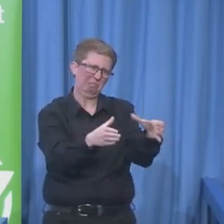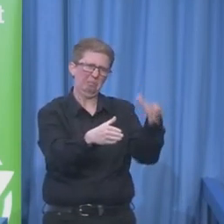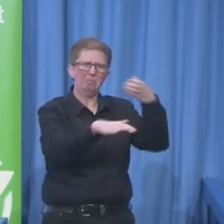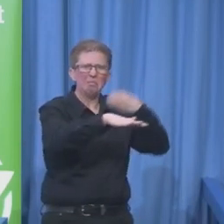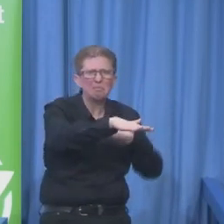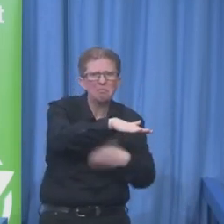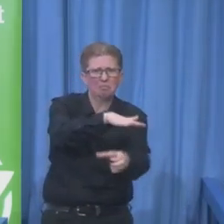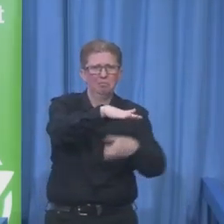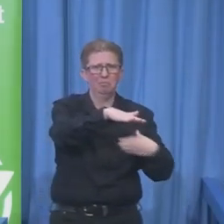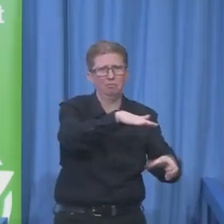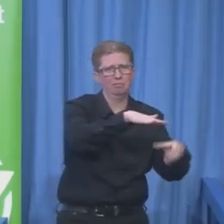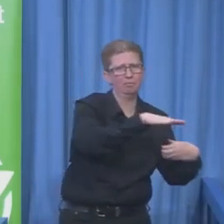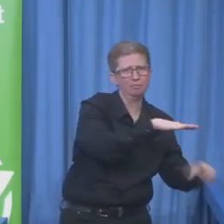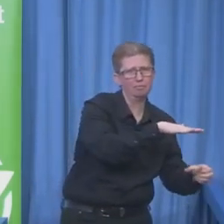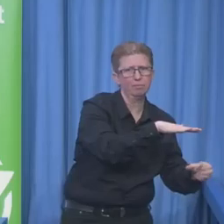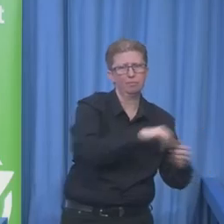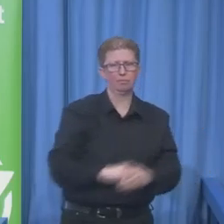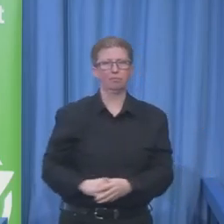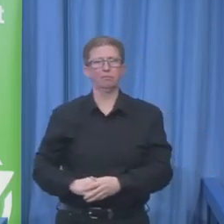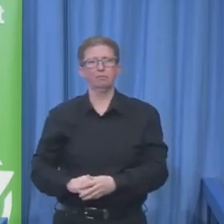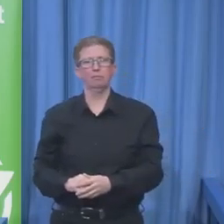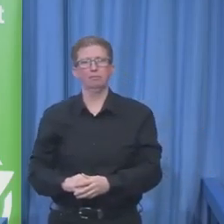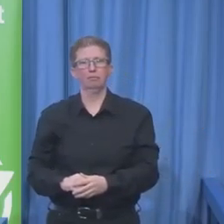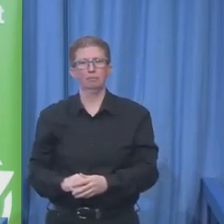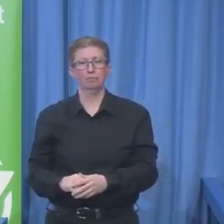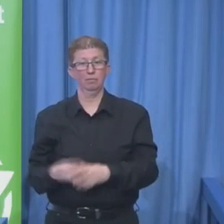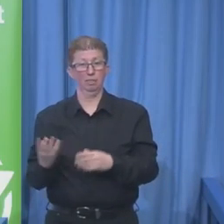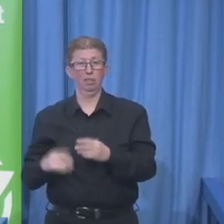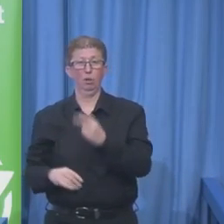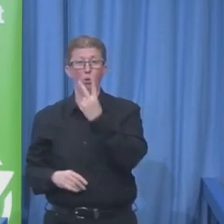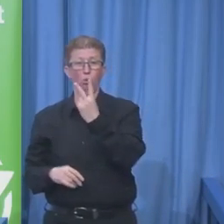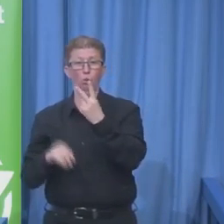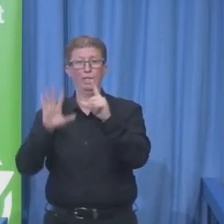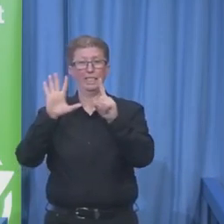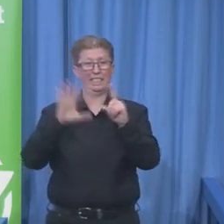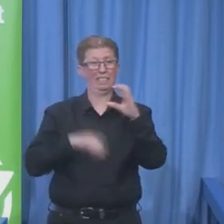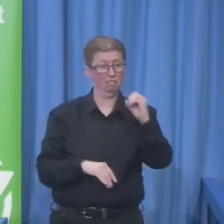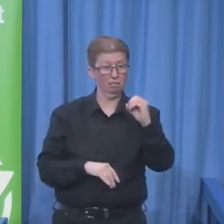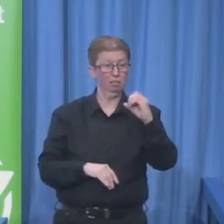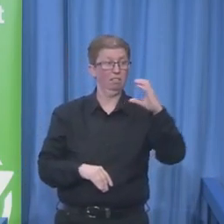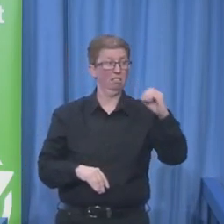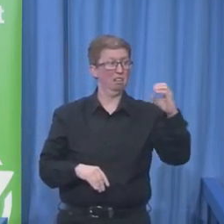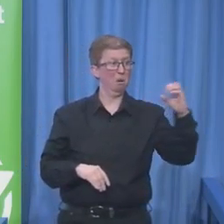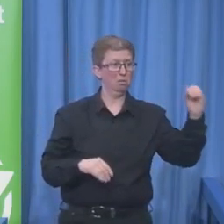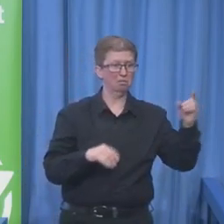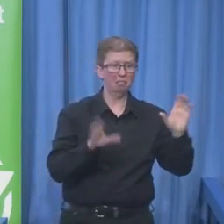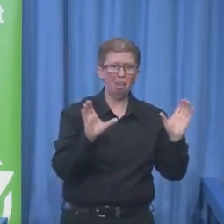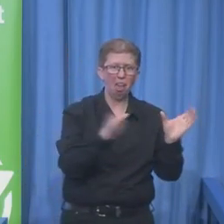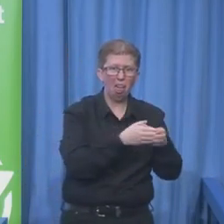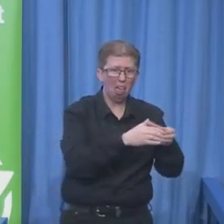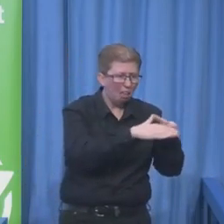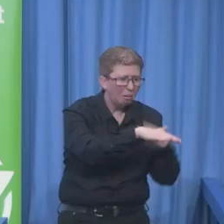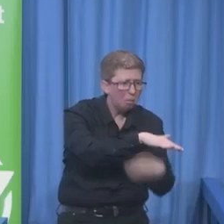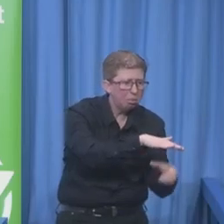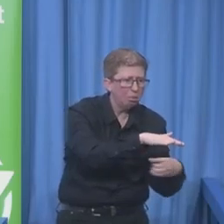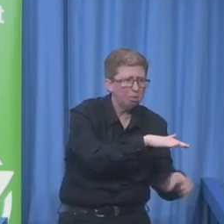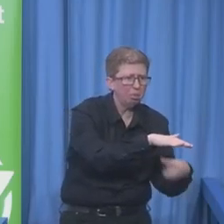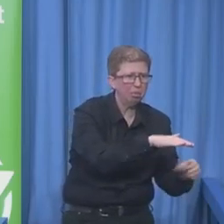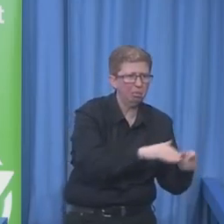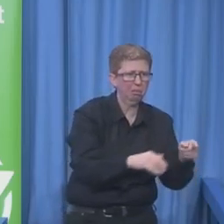at least some of them to the open and inclusive labor market? All of us have